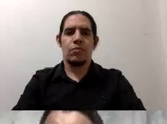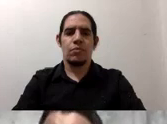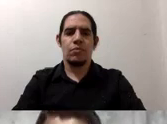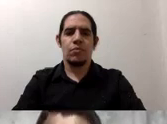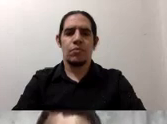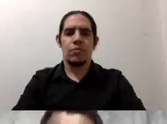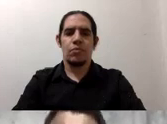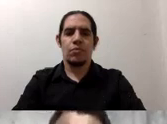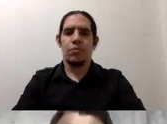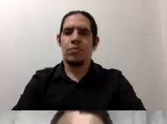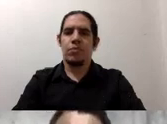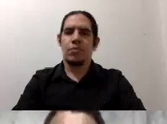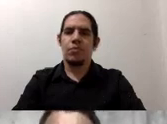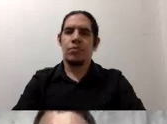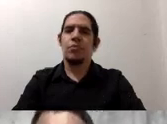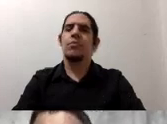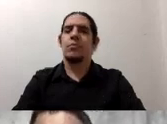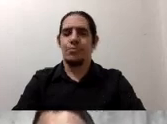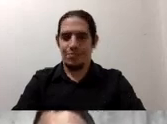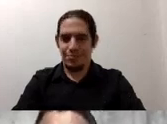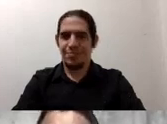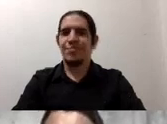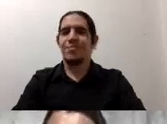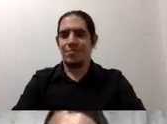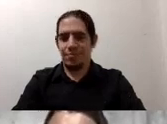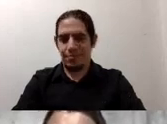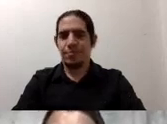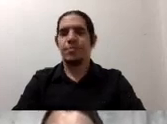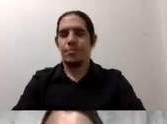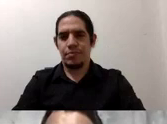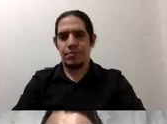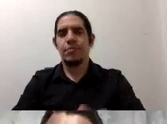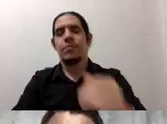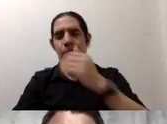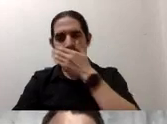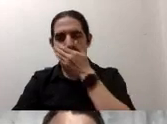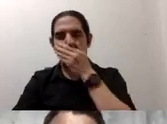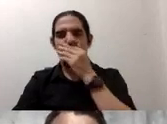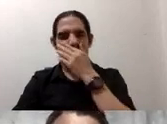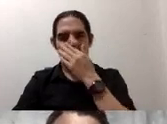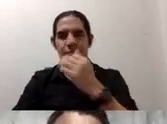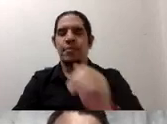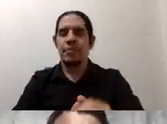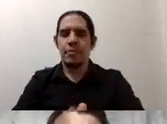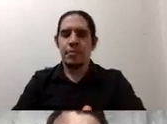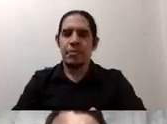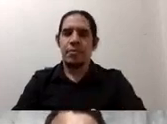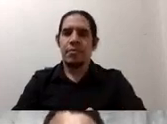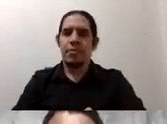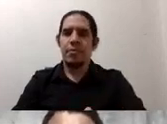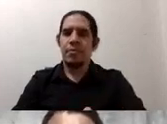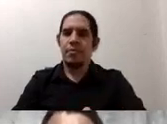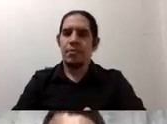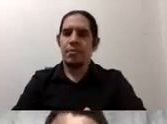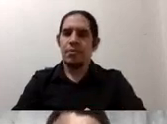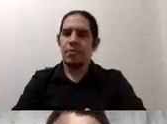1 teacher was not familiar with non-standard English. The rest had already been involved with it in different ways. Yes, I am aware of it, but I